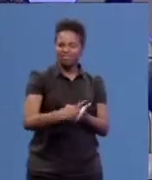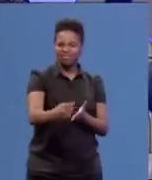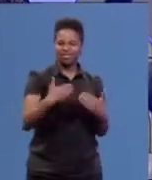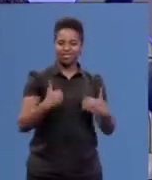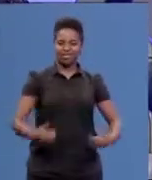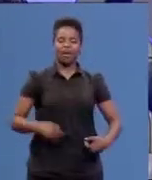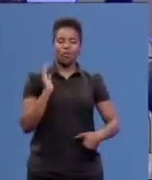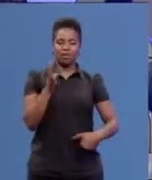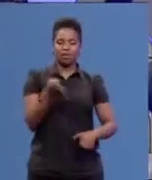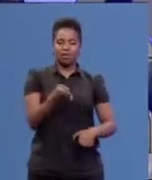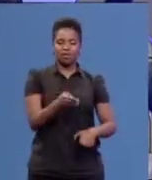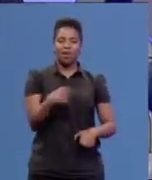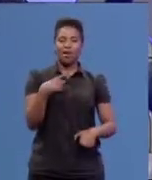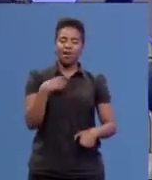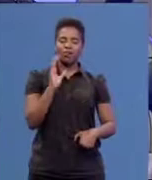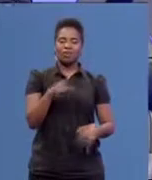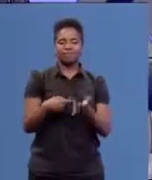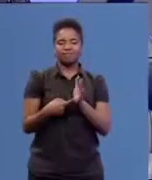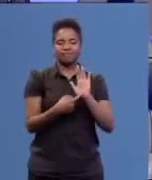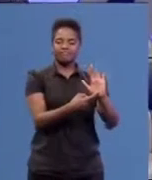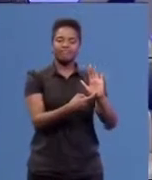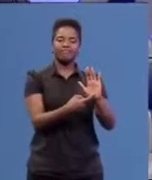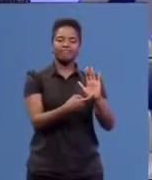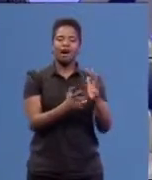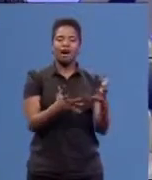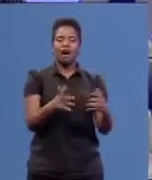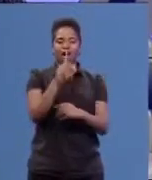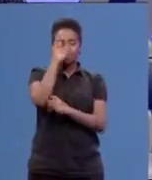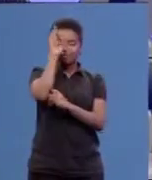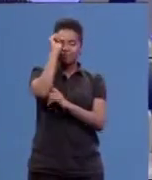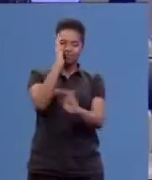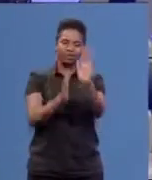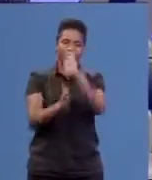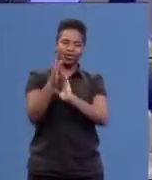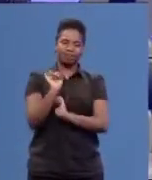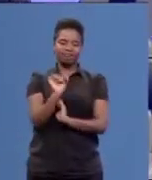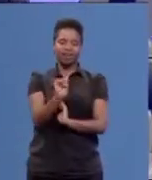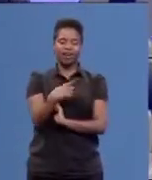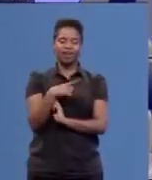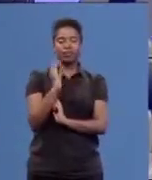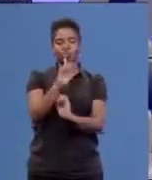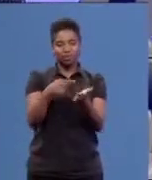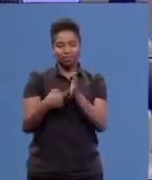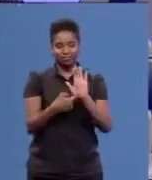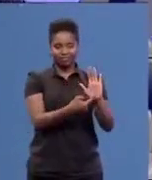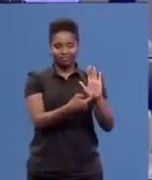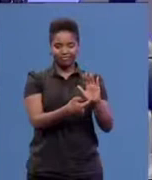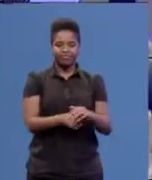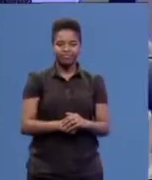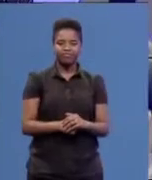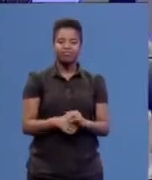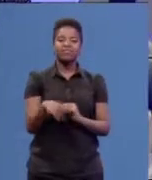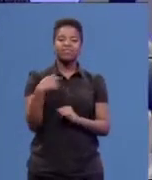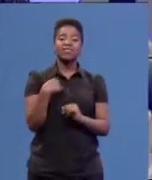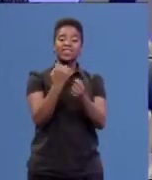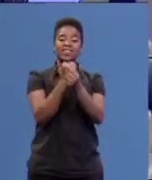ke ngokusimbonisa utata indlela angumzekelo kuthi indlela esiziqhenya ngayo ngaye. Sinanko ke utata and all the